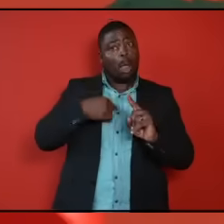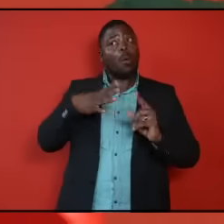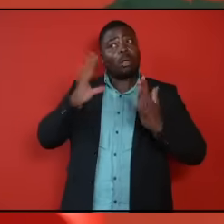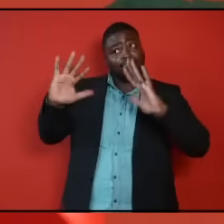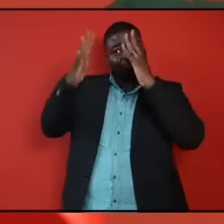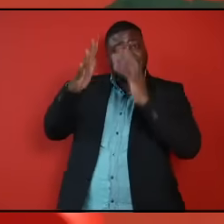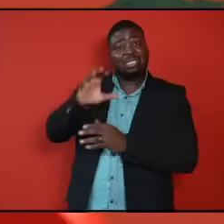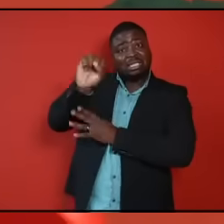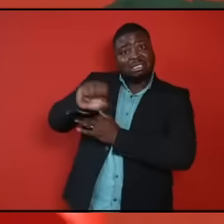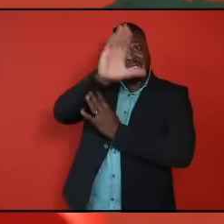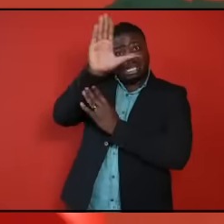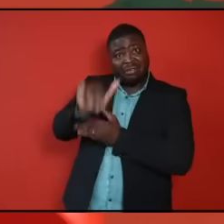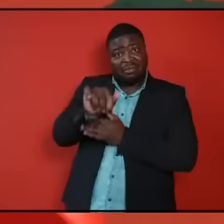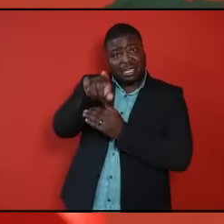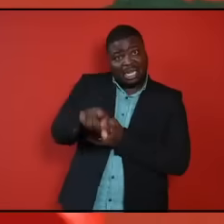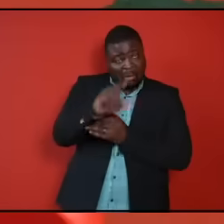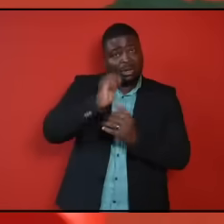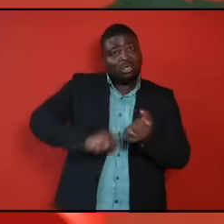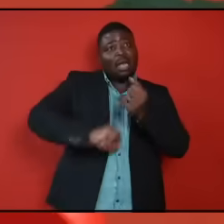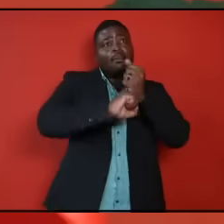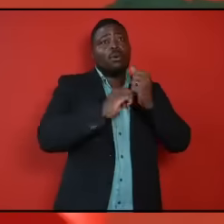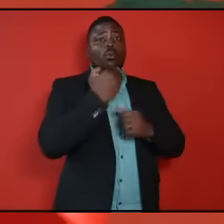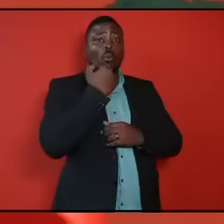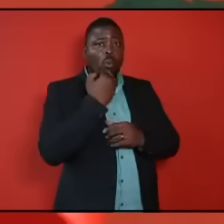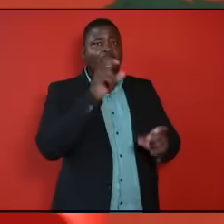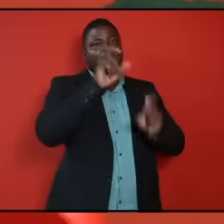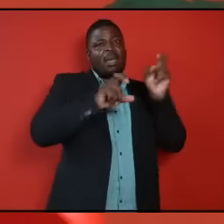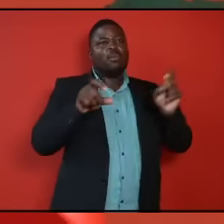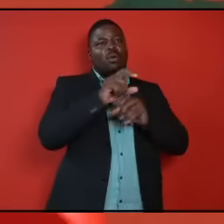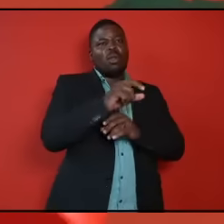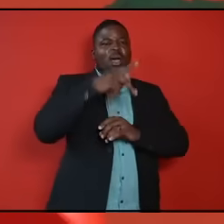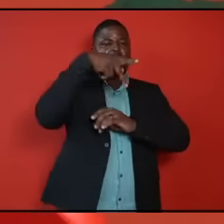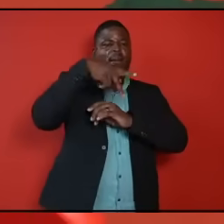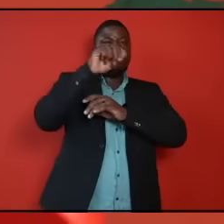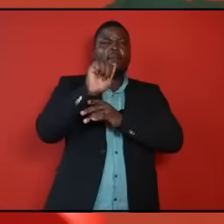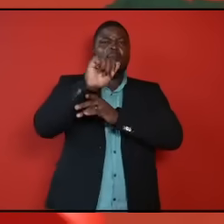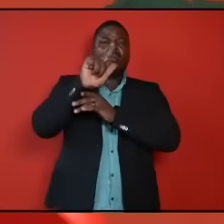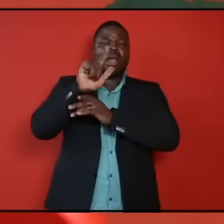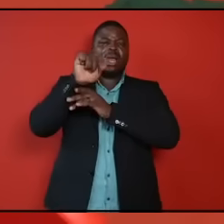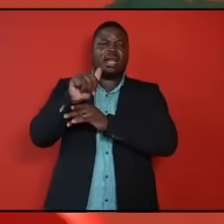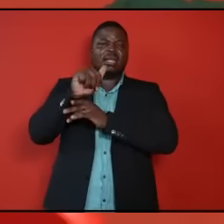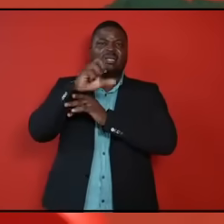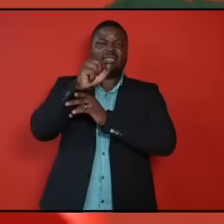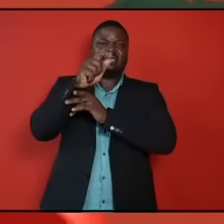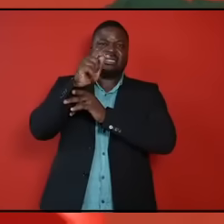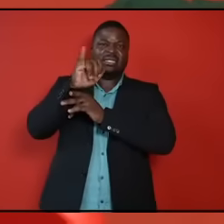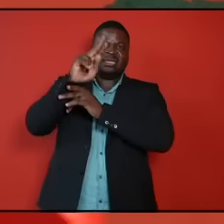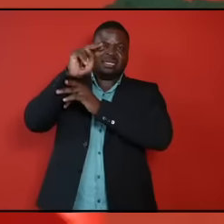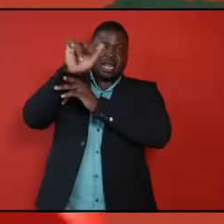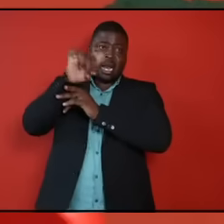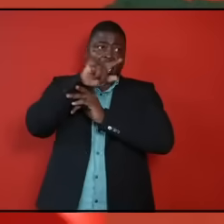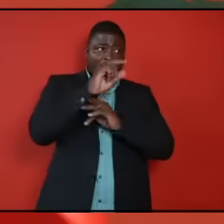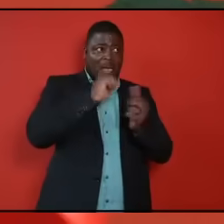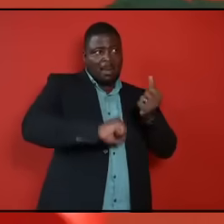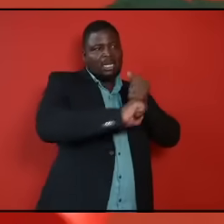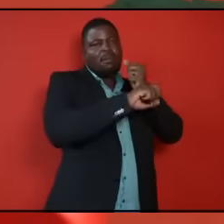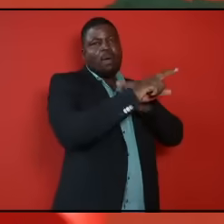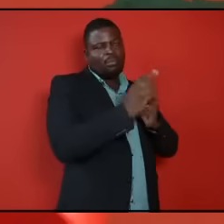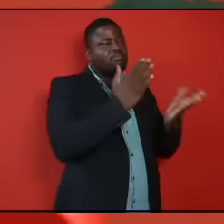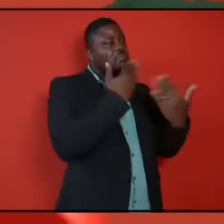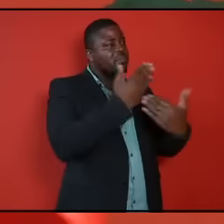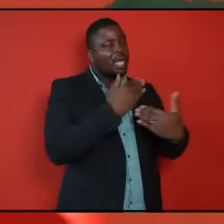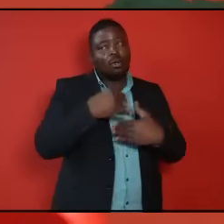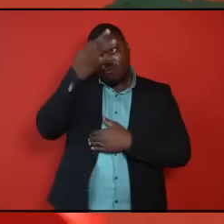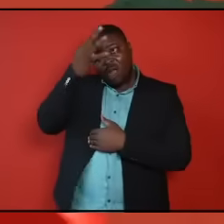in solidarity with the people of Palestine, and its opposition to Israel apartheid practices has exposed the country to